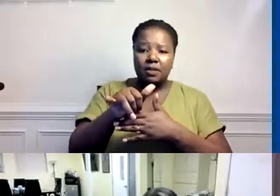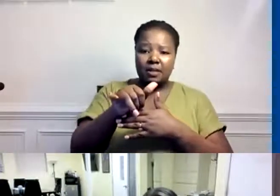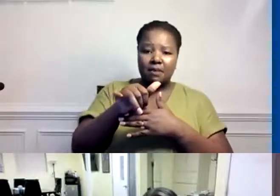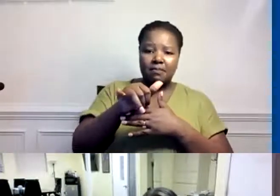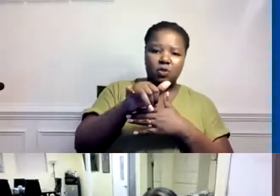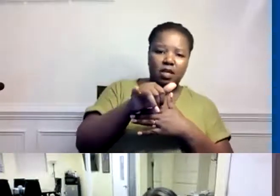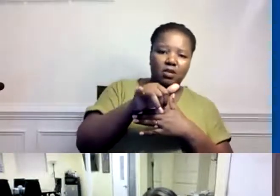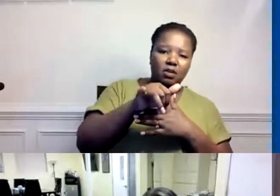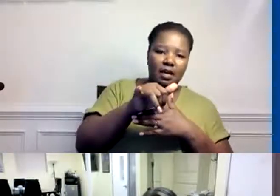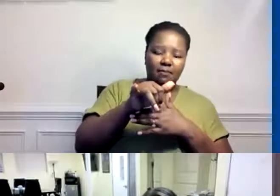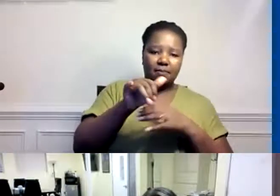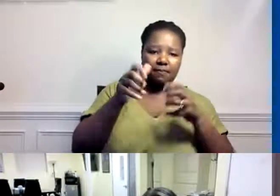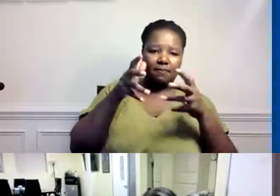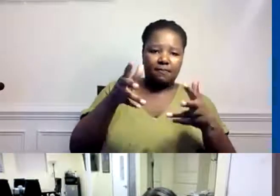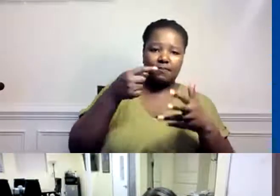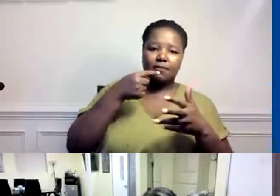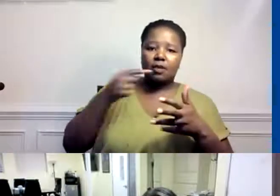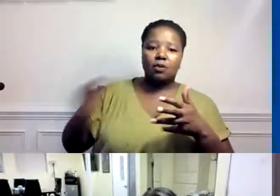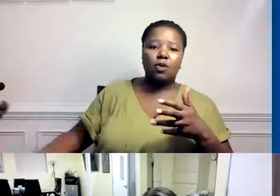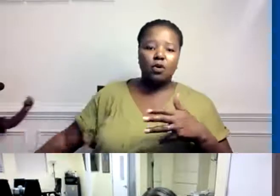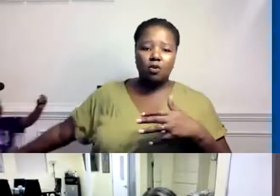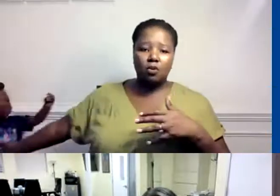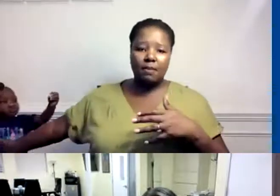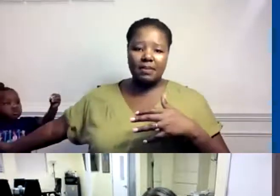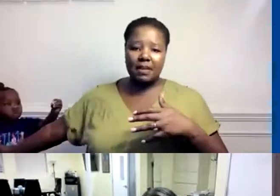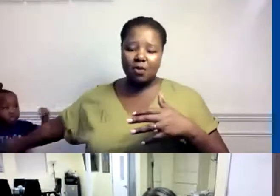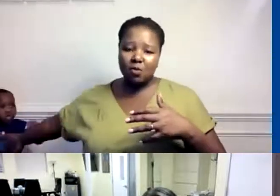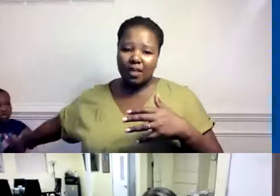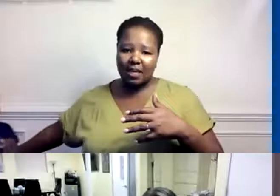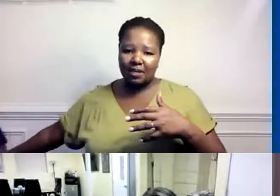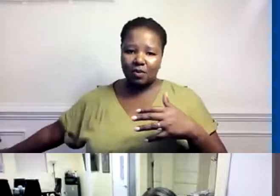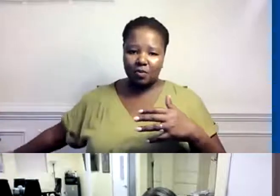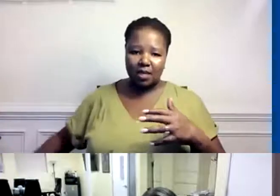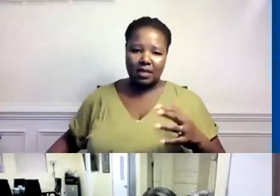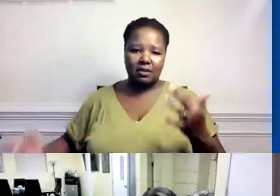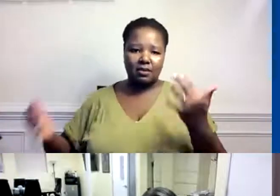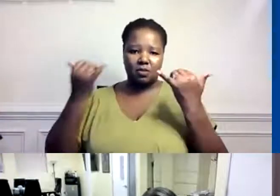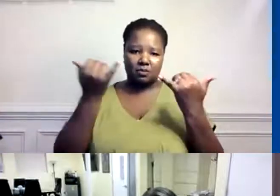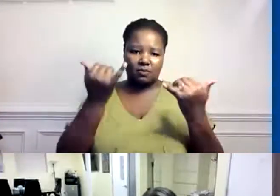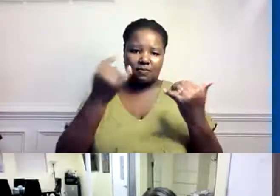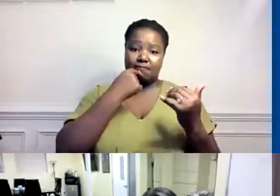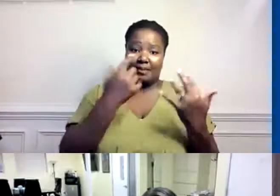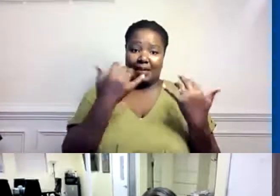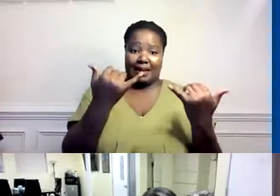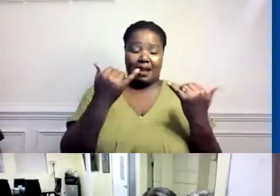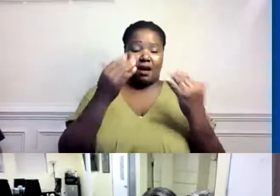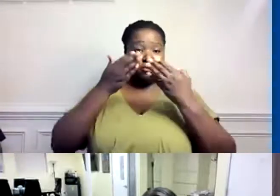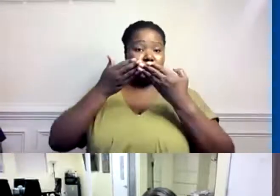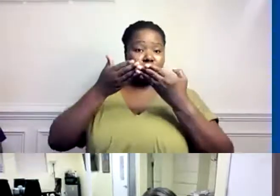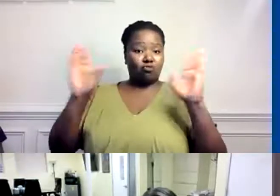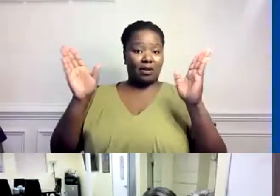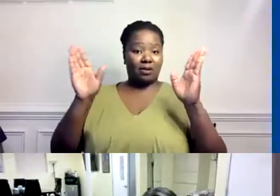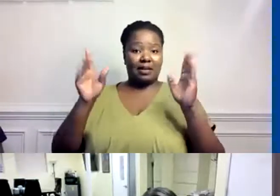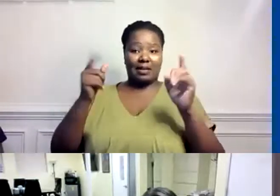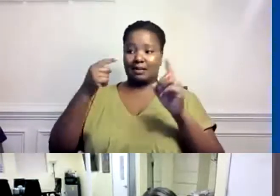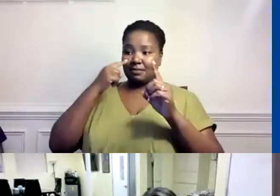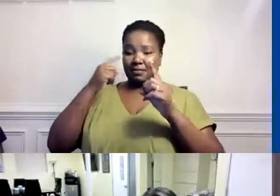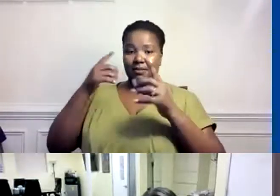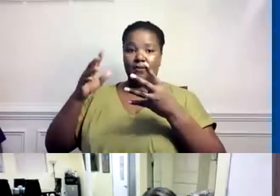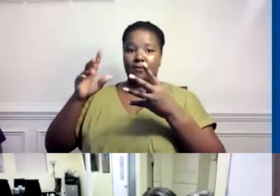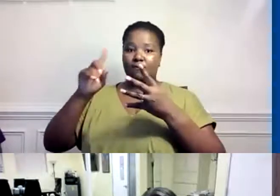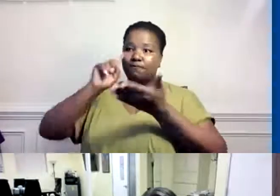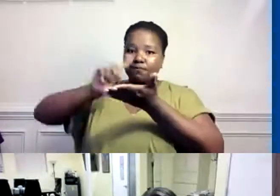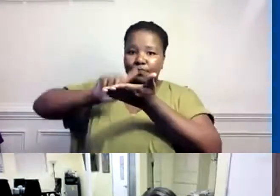any particular ingredient that the caution is. Generally the screening for getting the vaccine